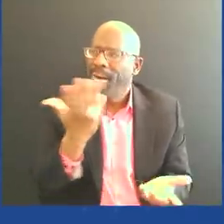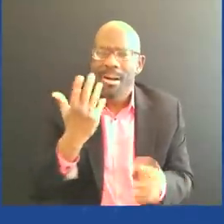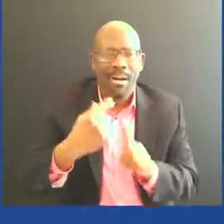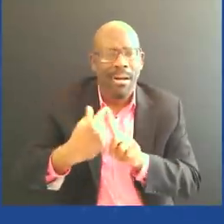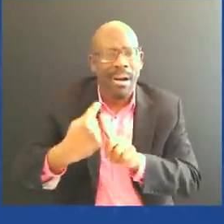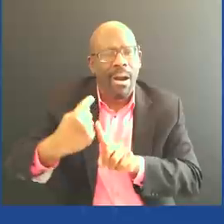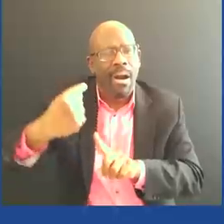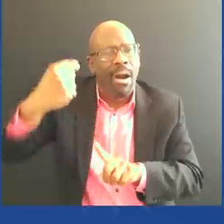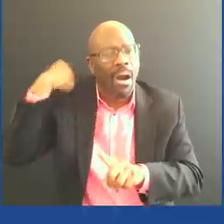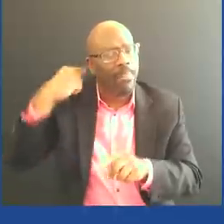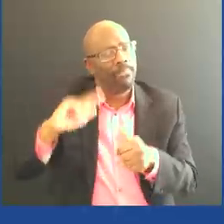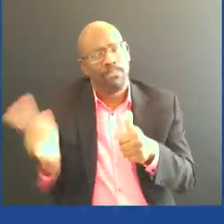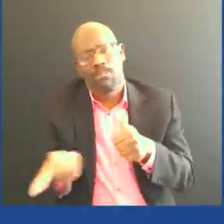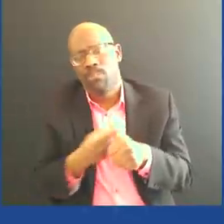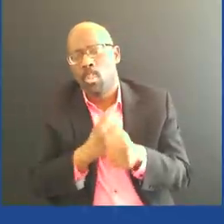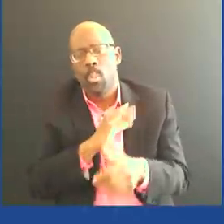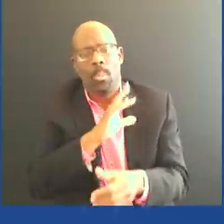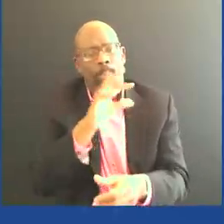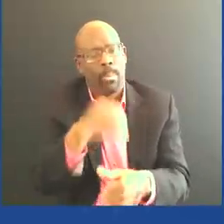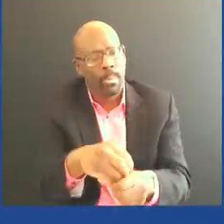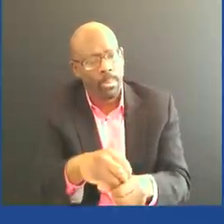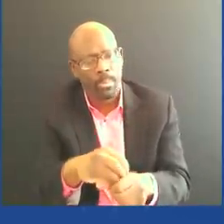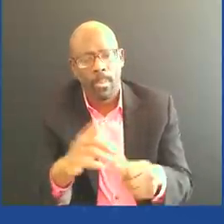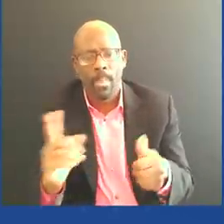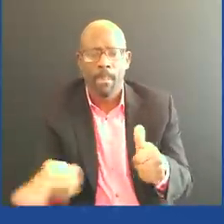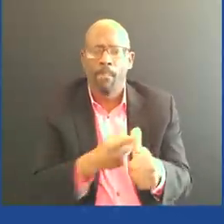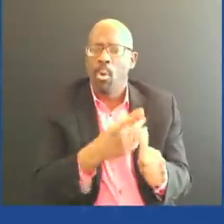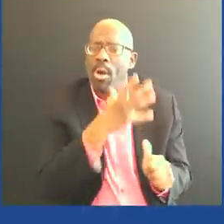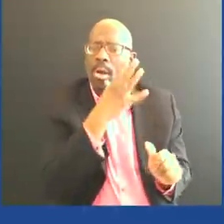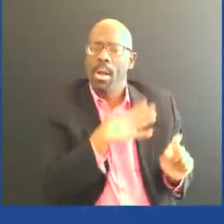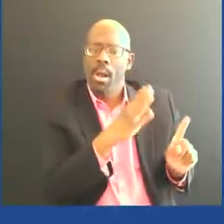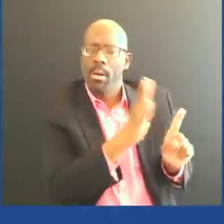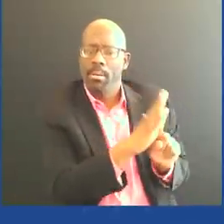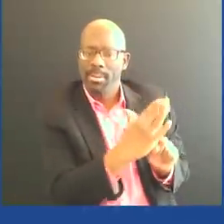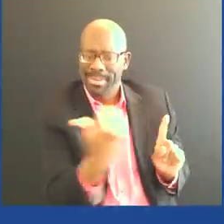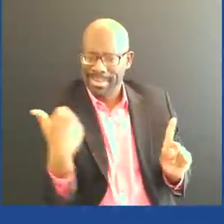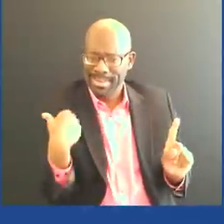News, Virginia in September of 2018 to christen this ship.